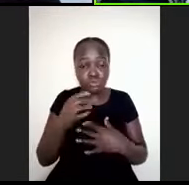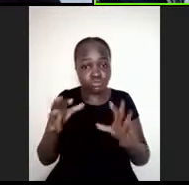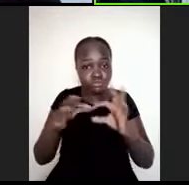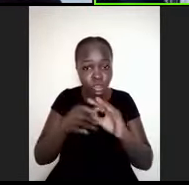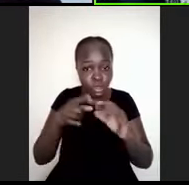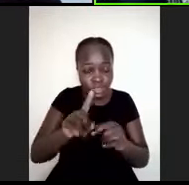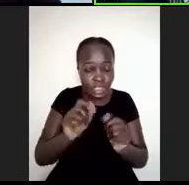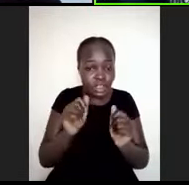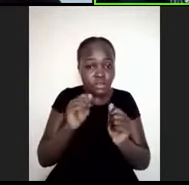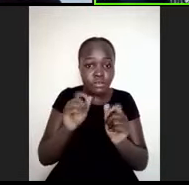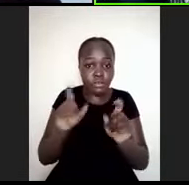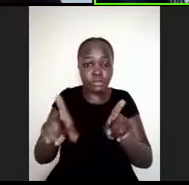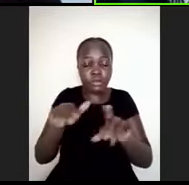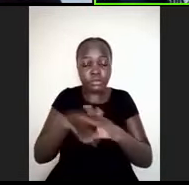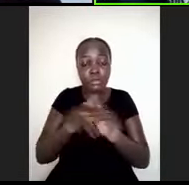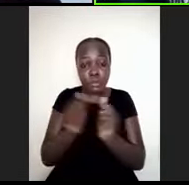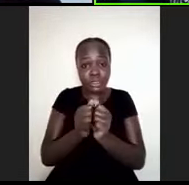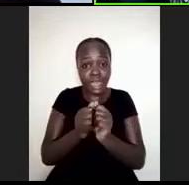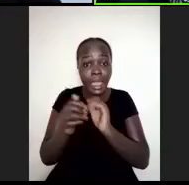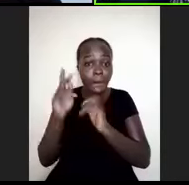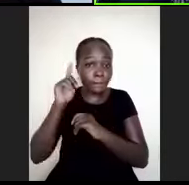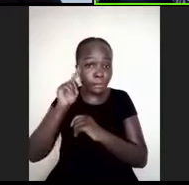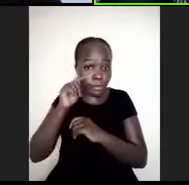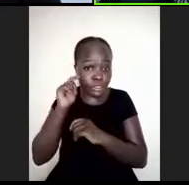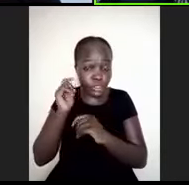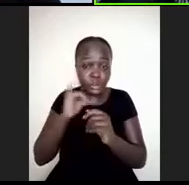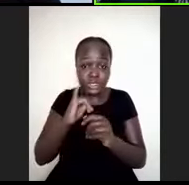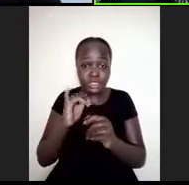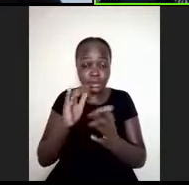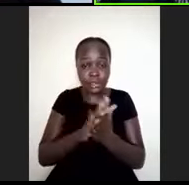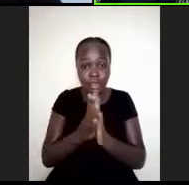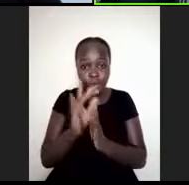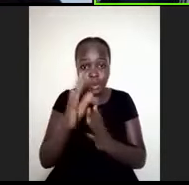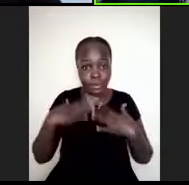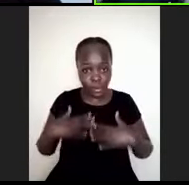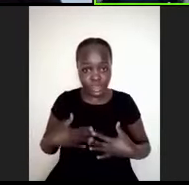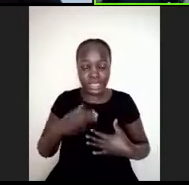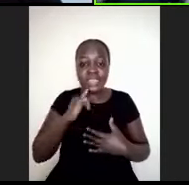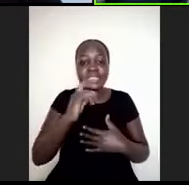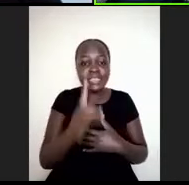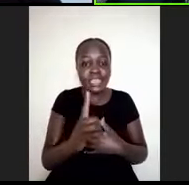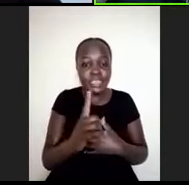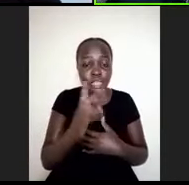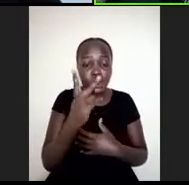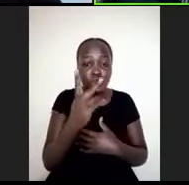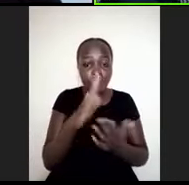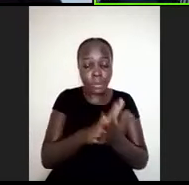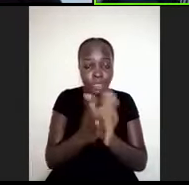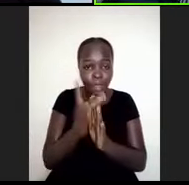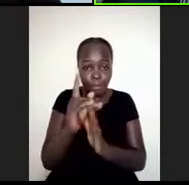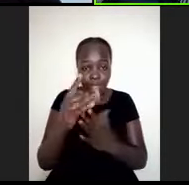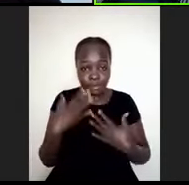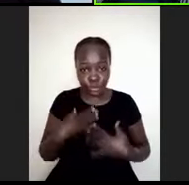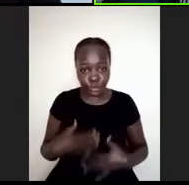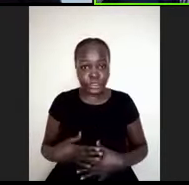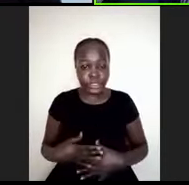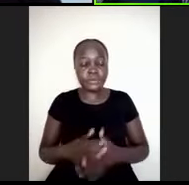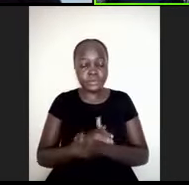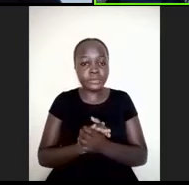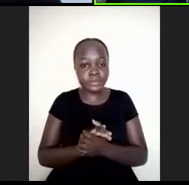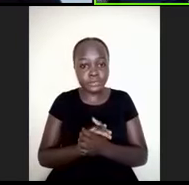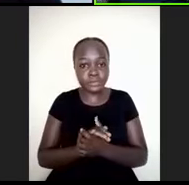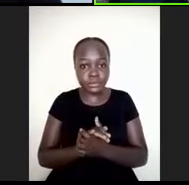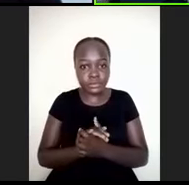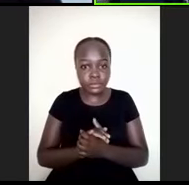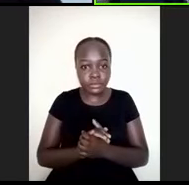body? Okay? For it is said, the two will become one flesh.